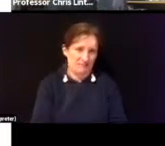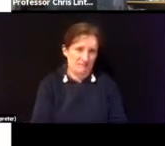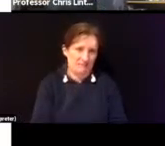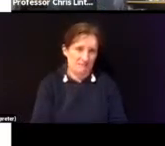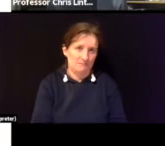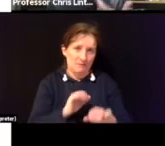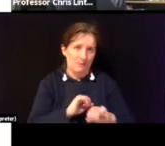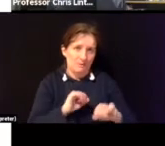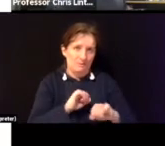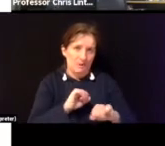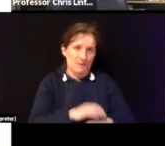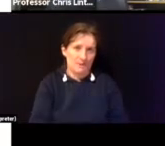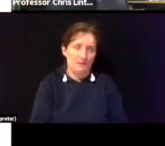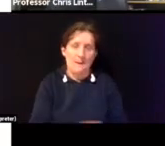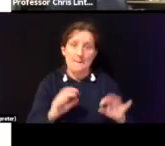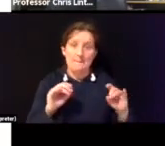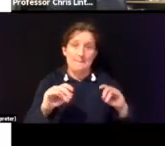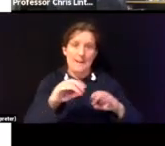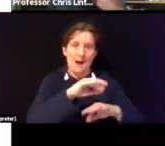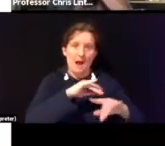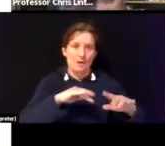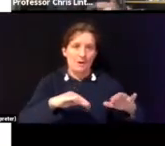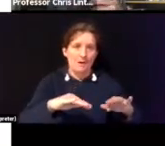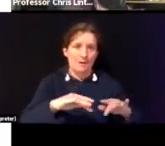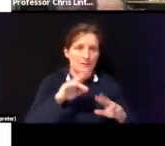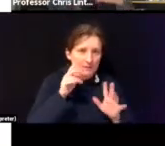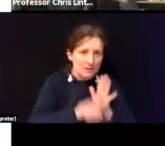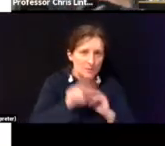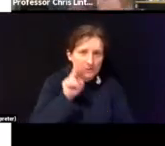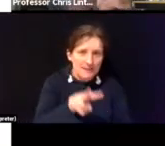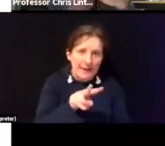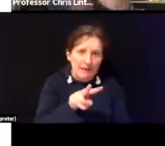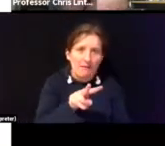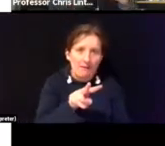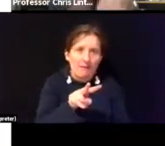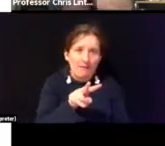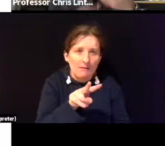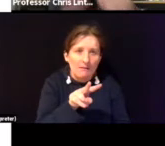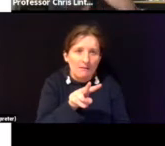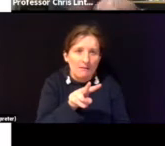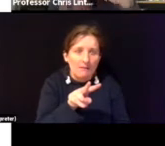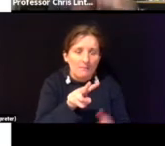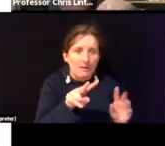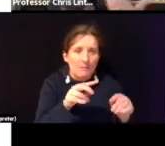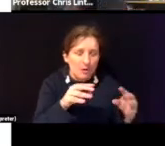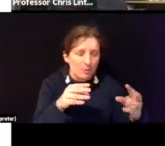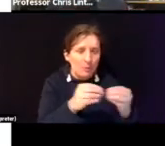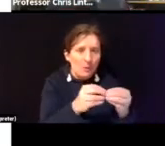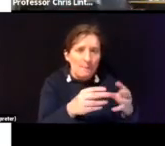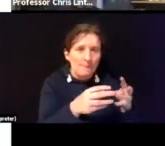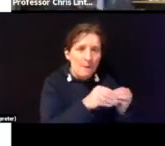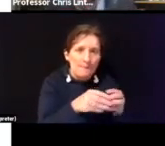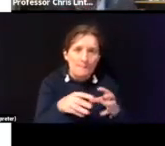of a few seconds, the pepper becomes much more obvious. And what's happened is that the grains have started to stick together as they've